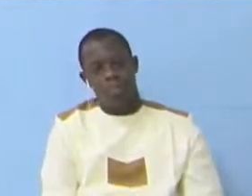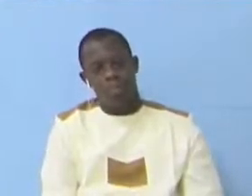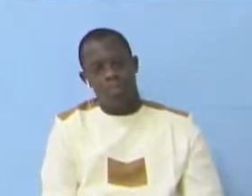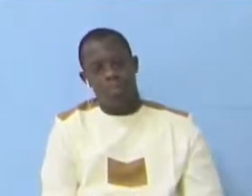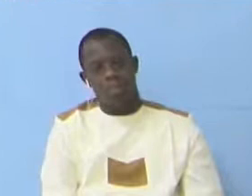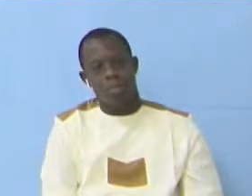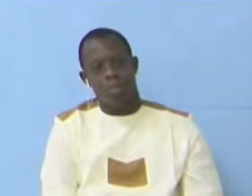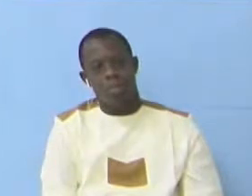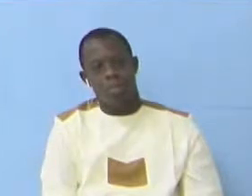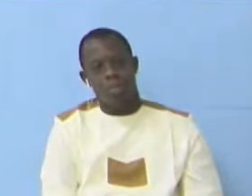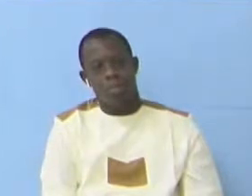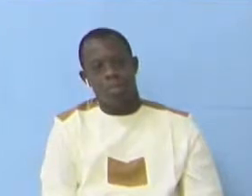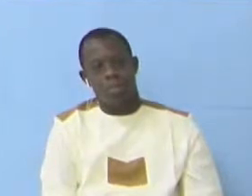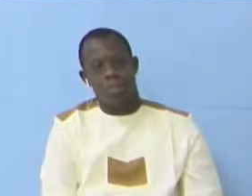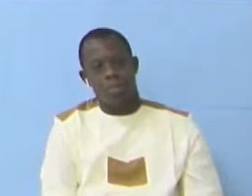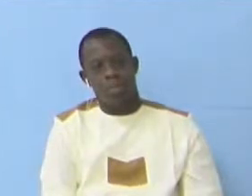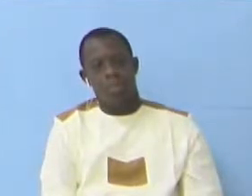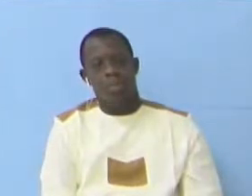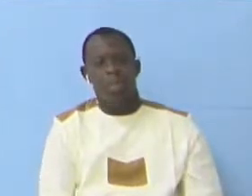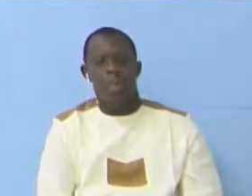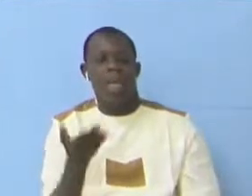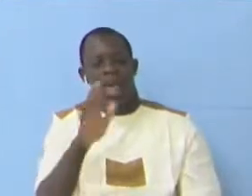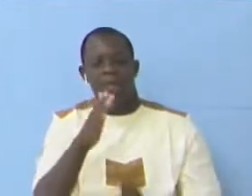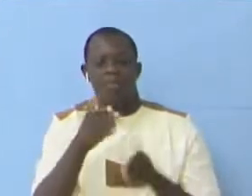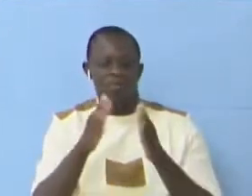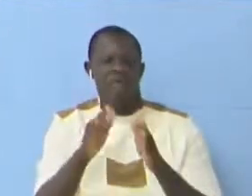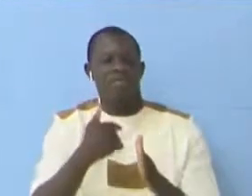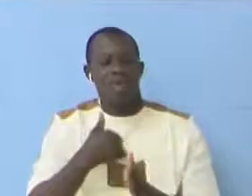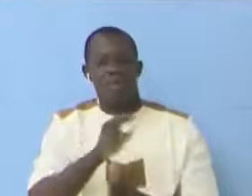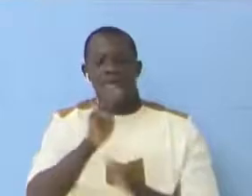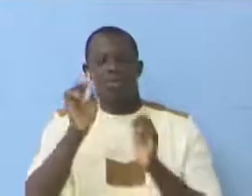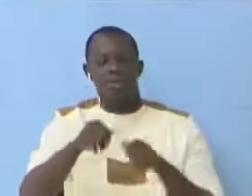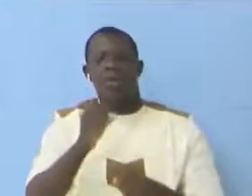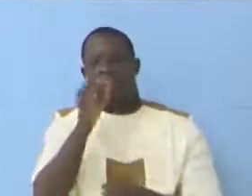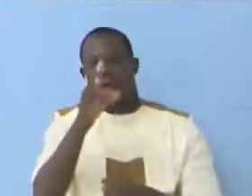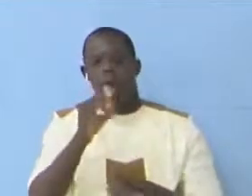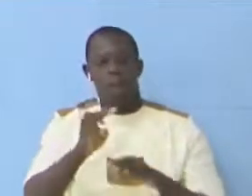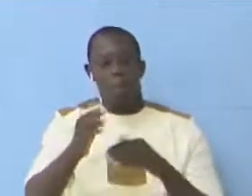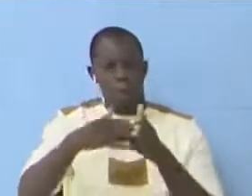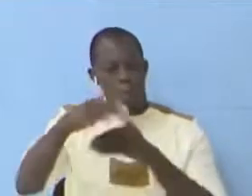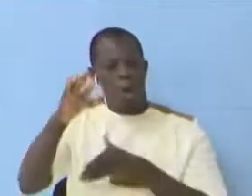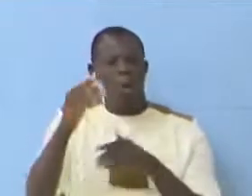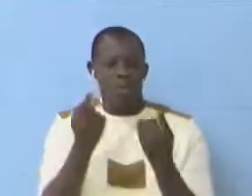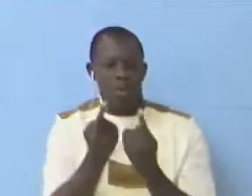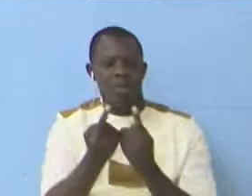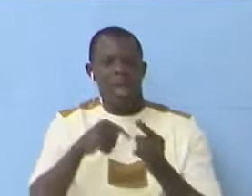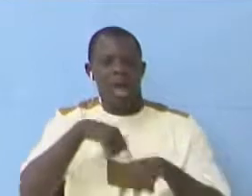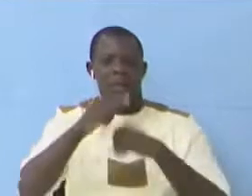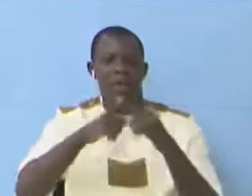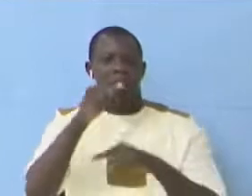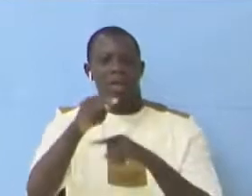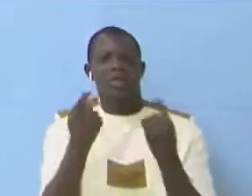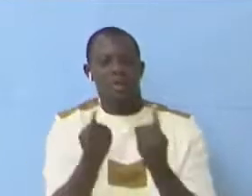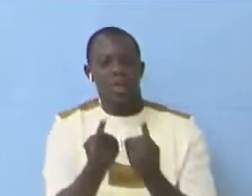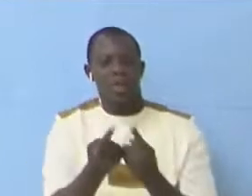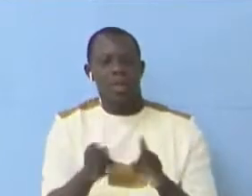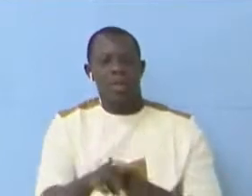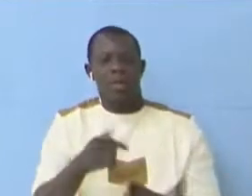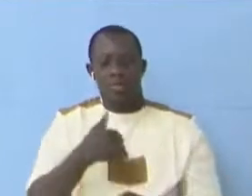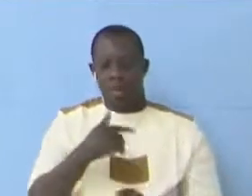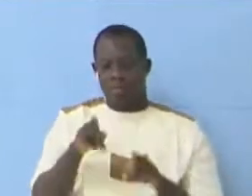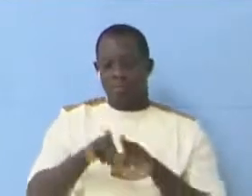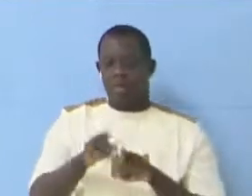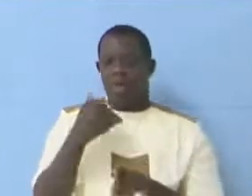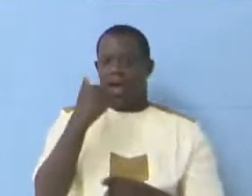anyway, I wouldn't say much about that. I wouldn't ask any further. Well, if you wish